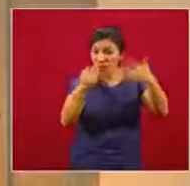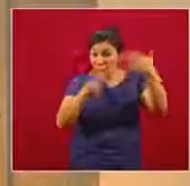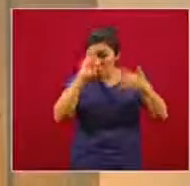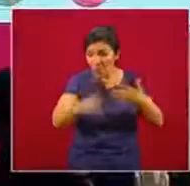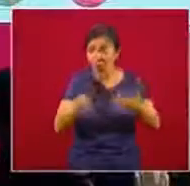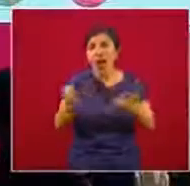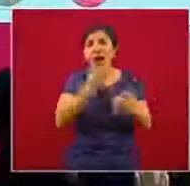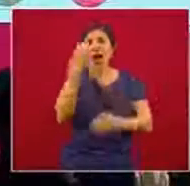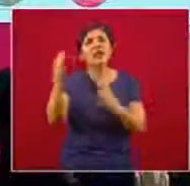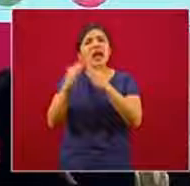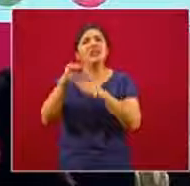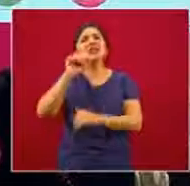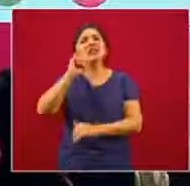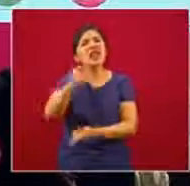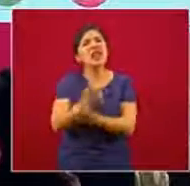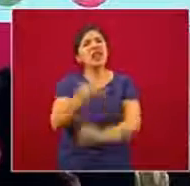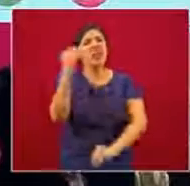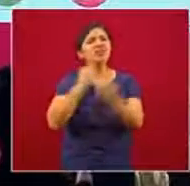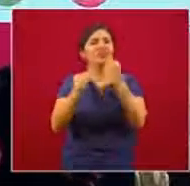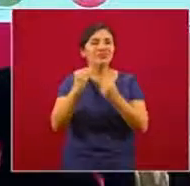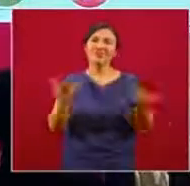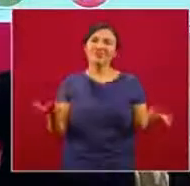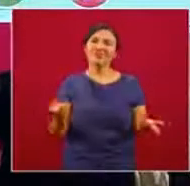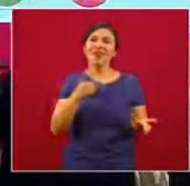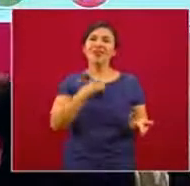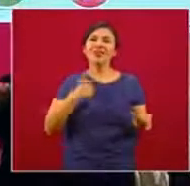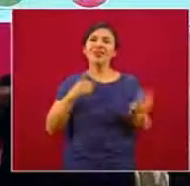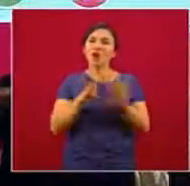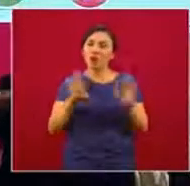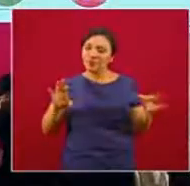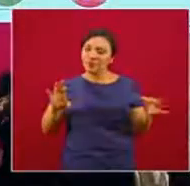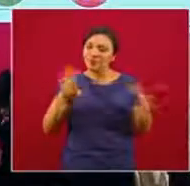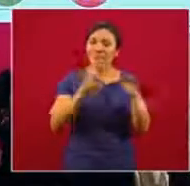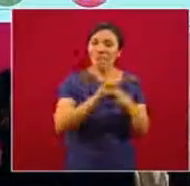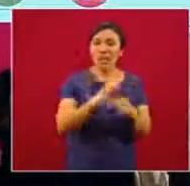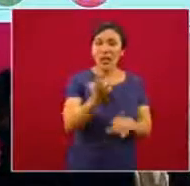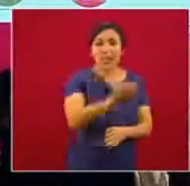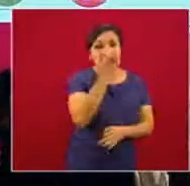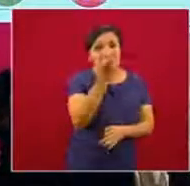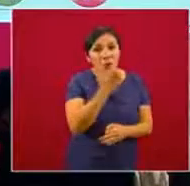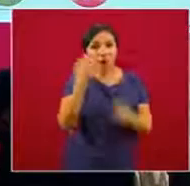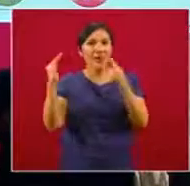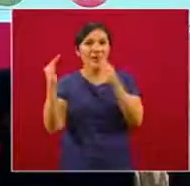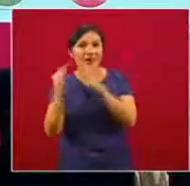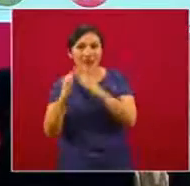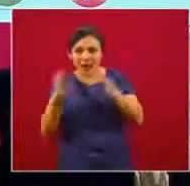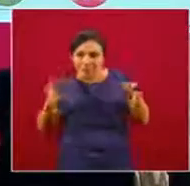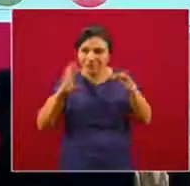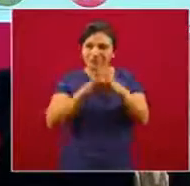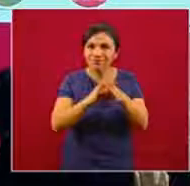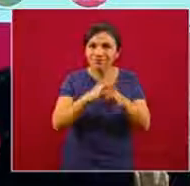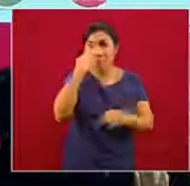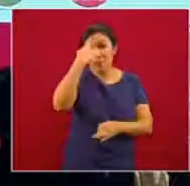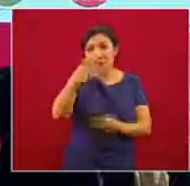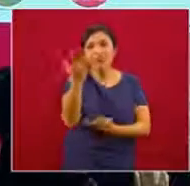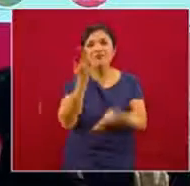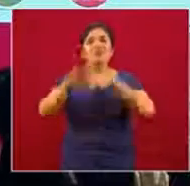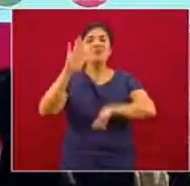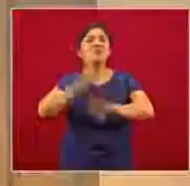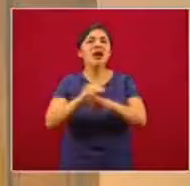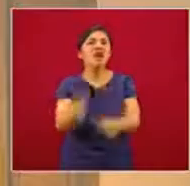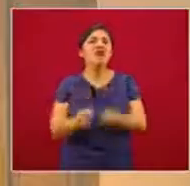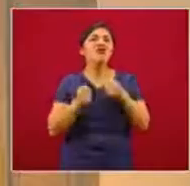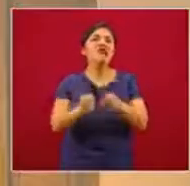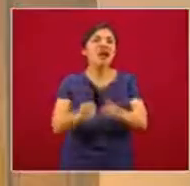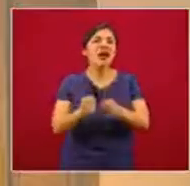is not supposed to be eaten. So we want to establish that relationship between the school, a